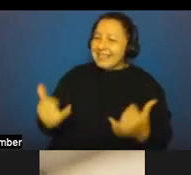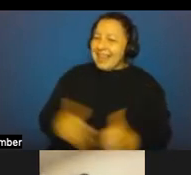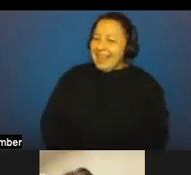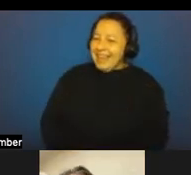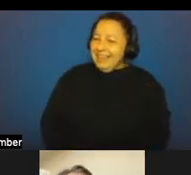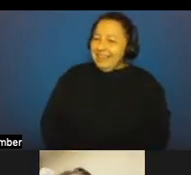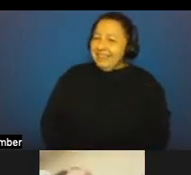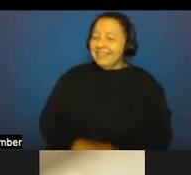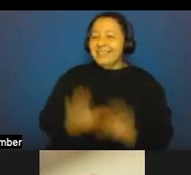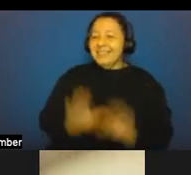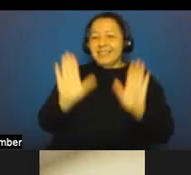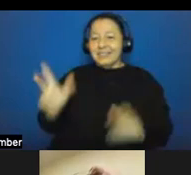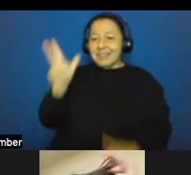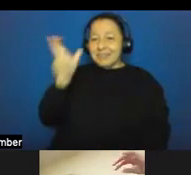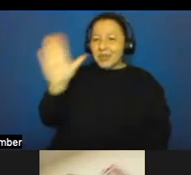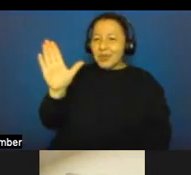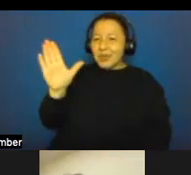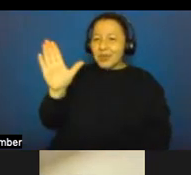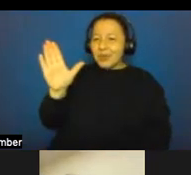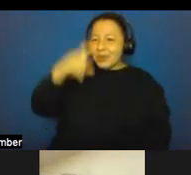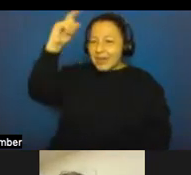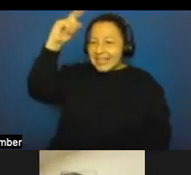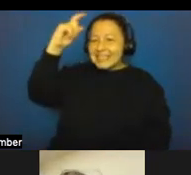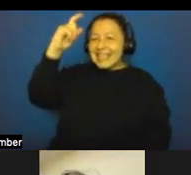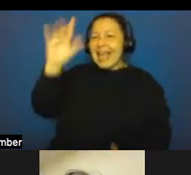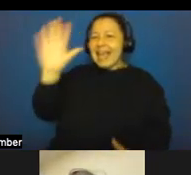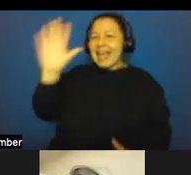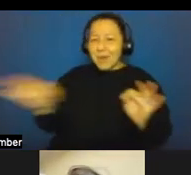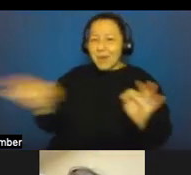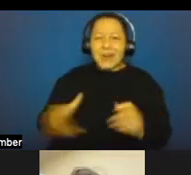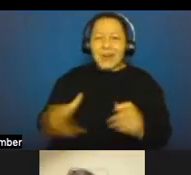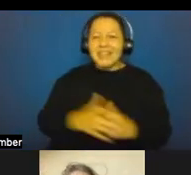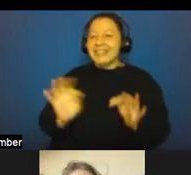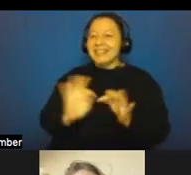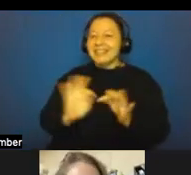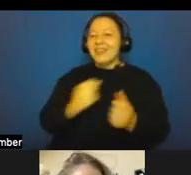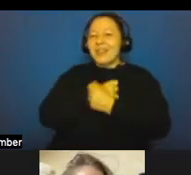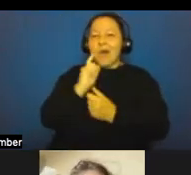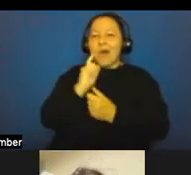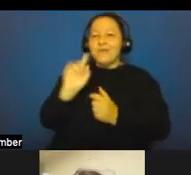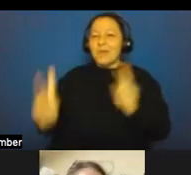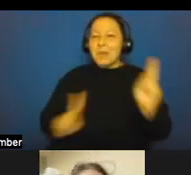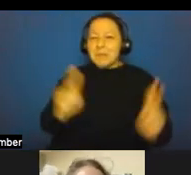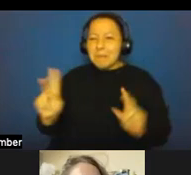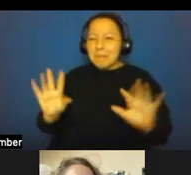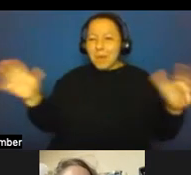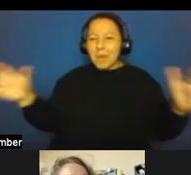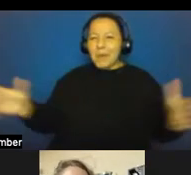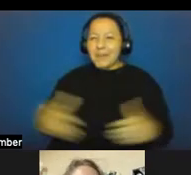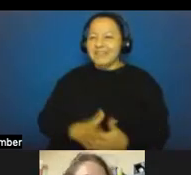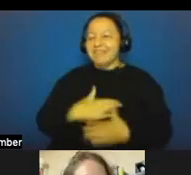to hear your insight and your words and your love for the peoples. Glad you're here with us.